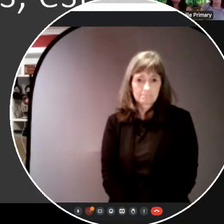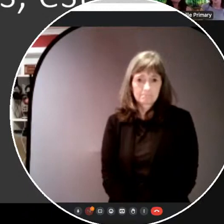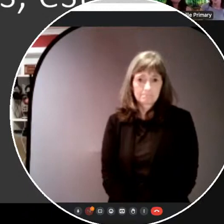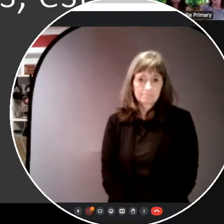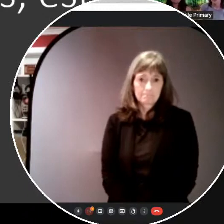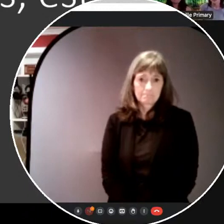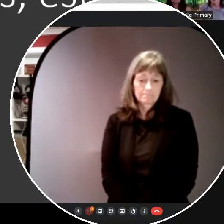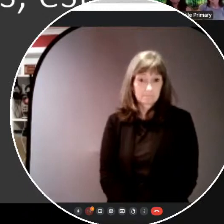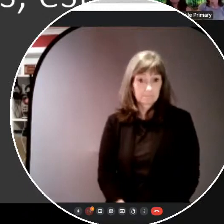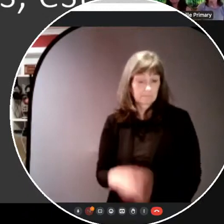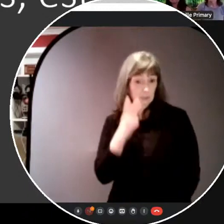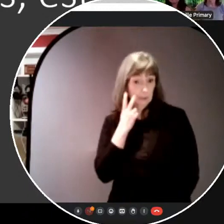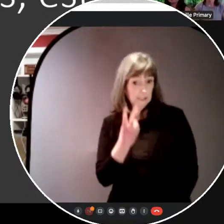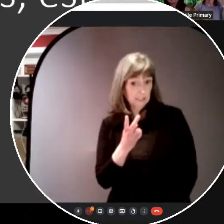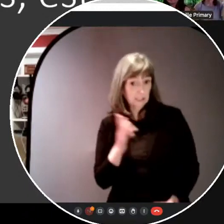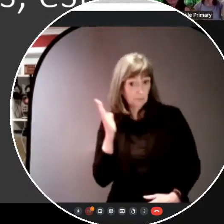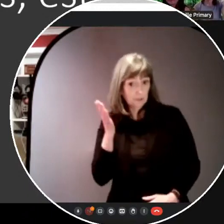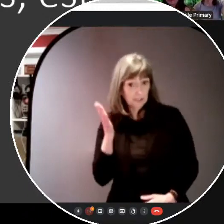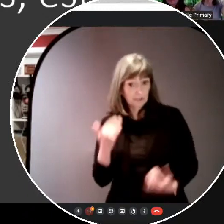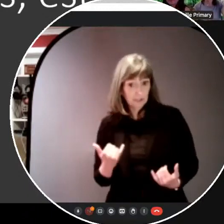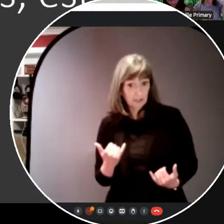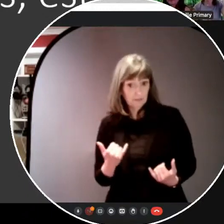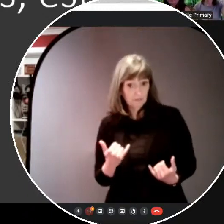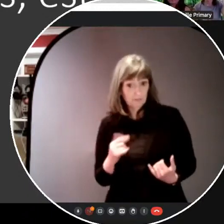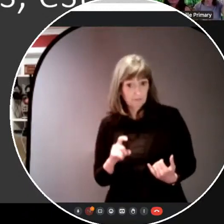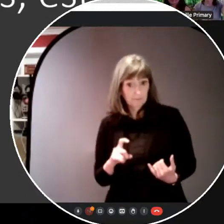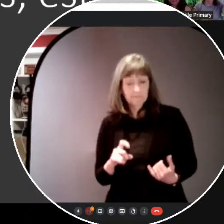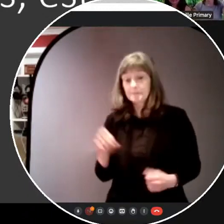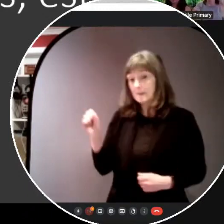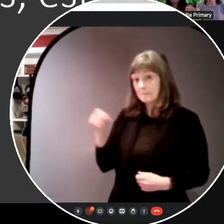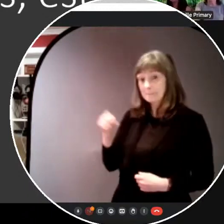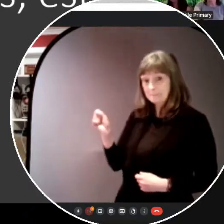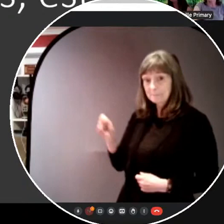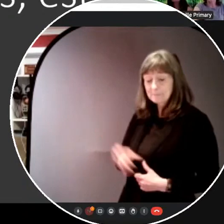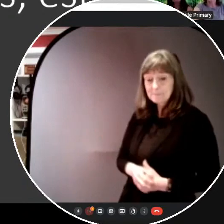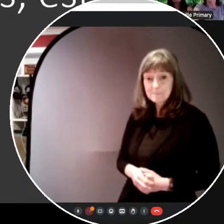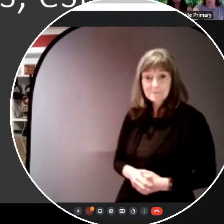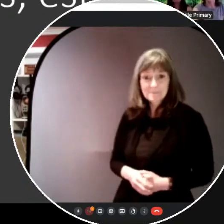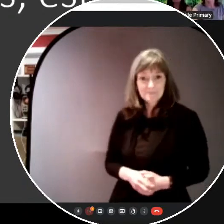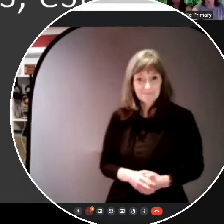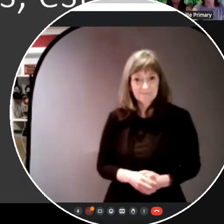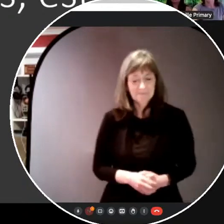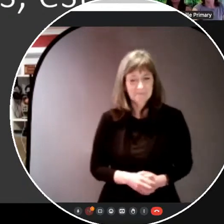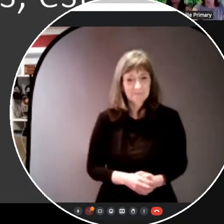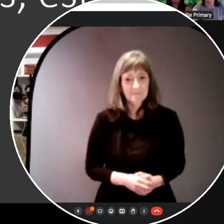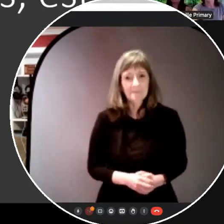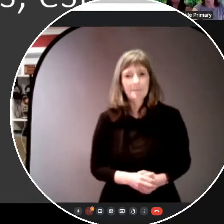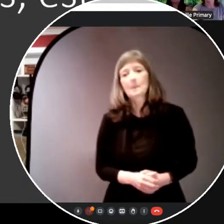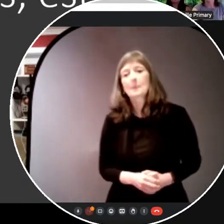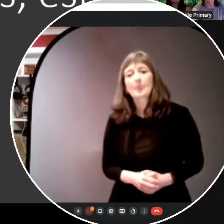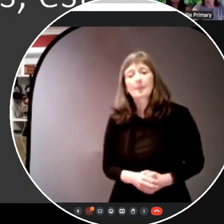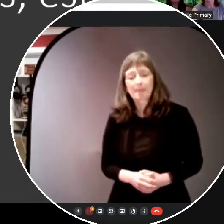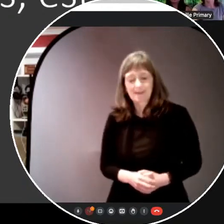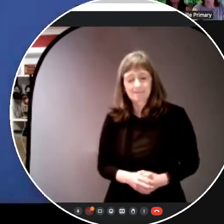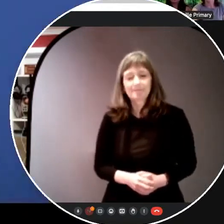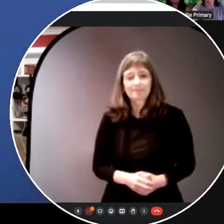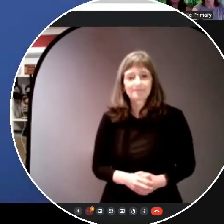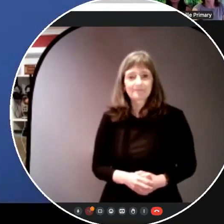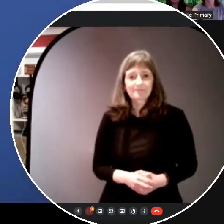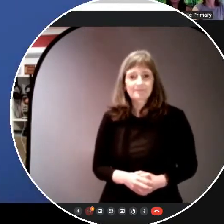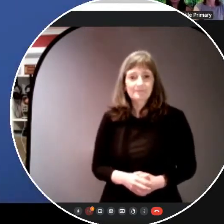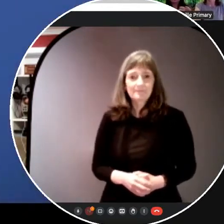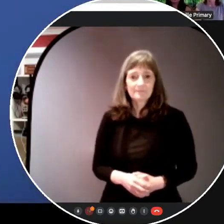Can you see our presentation? We sure can. Great. Thank you.